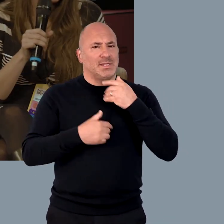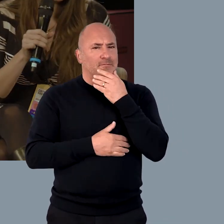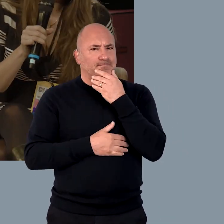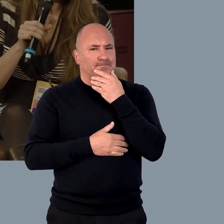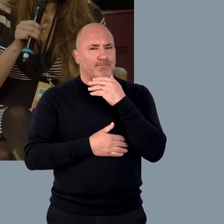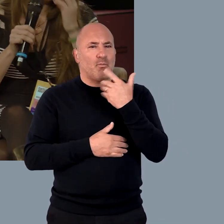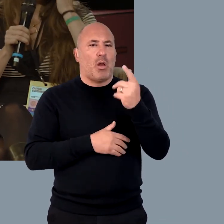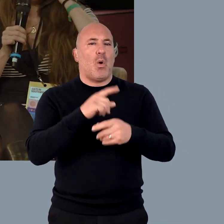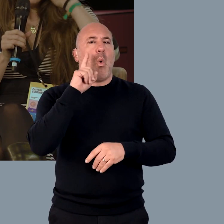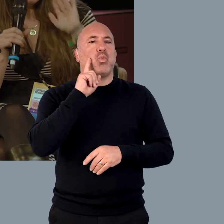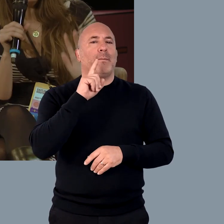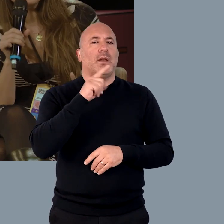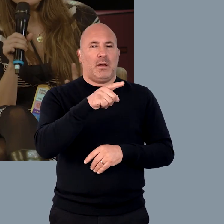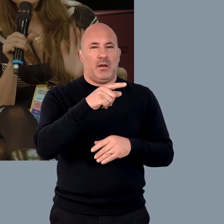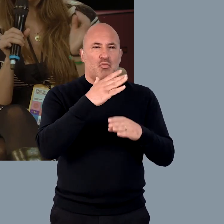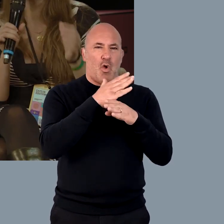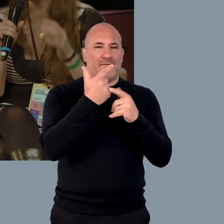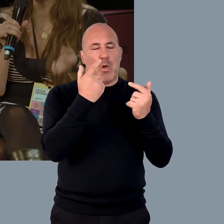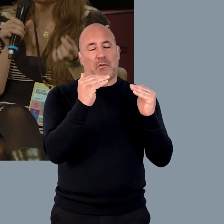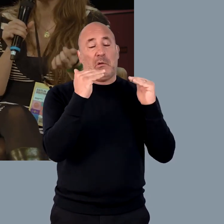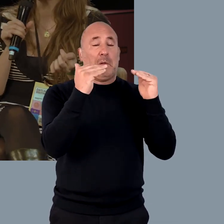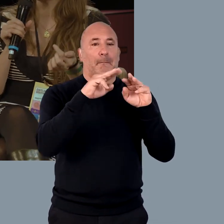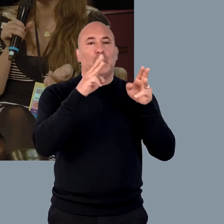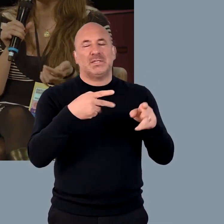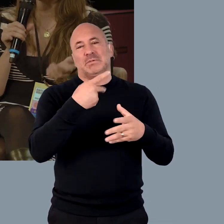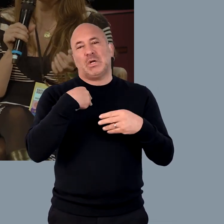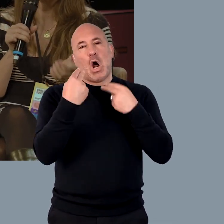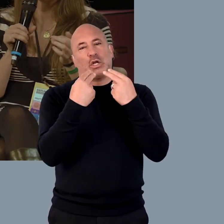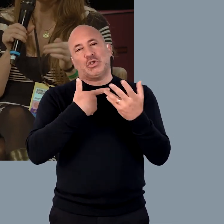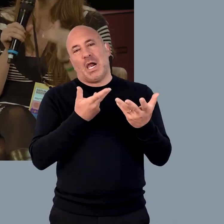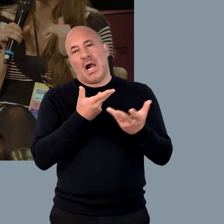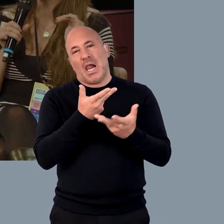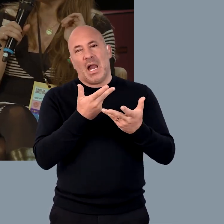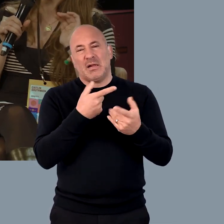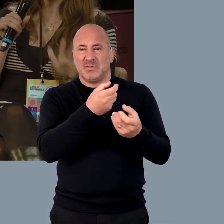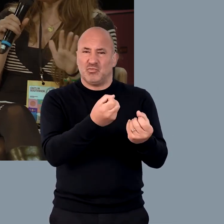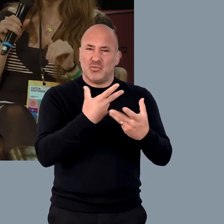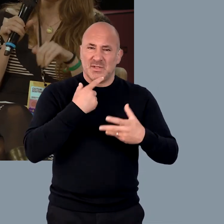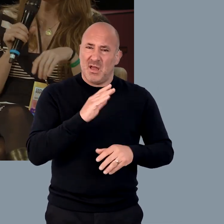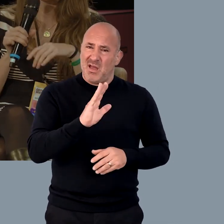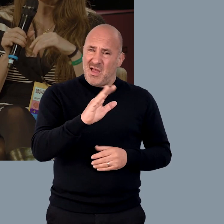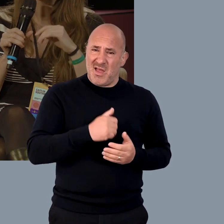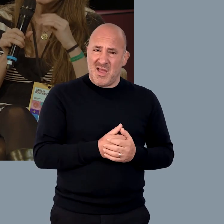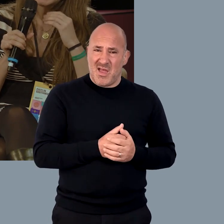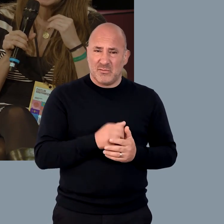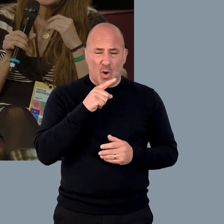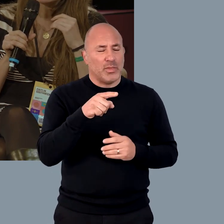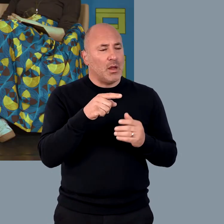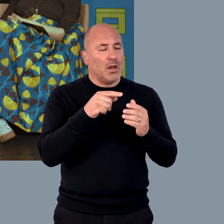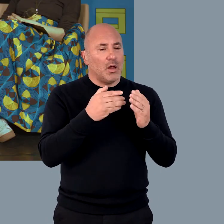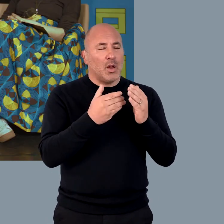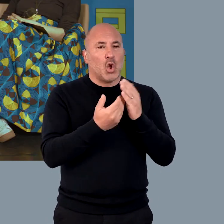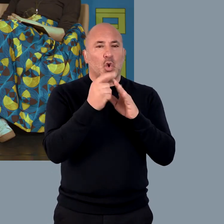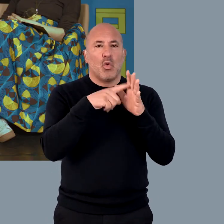be disastrous. But what was interesting to me is I was having lunch with a woman who works at one of the more prominent museums,